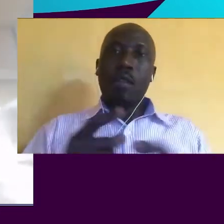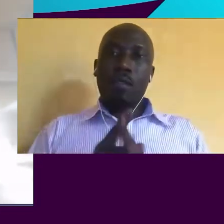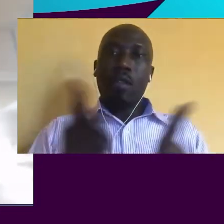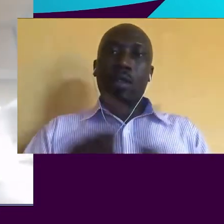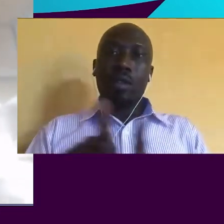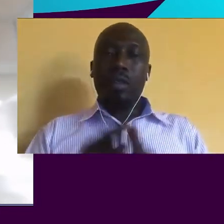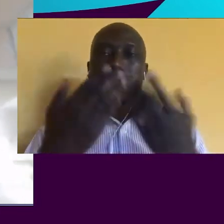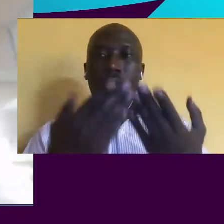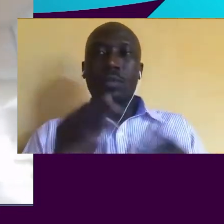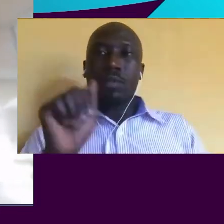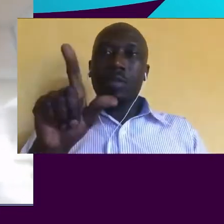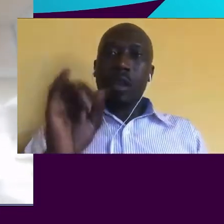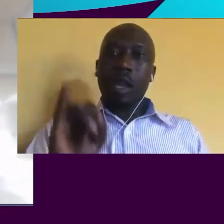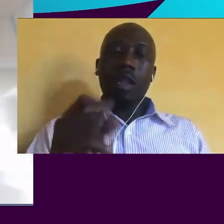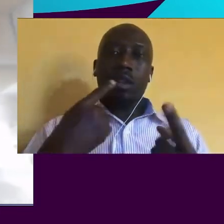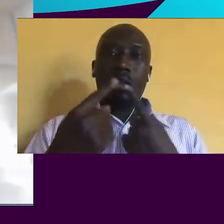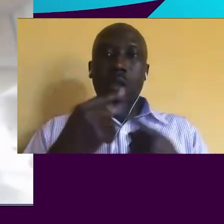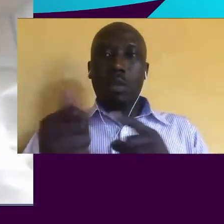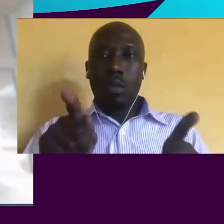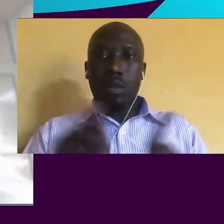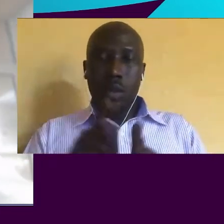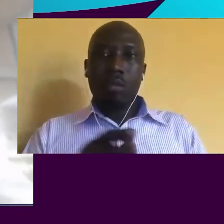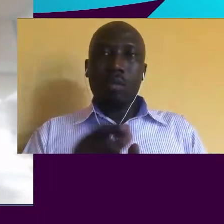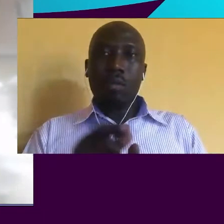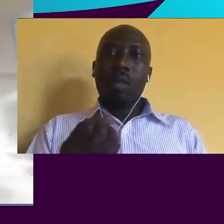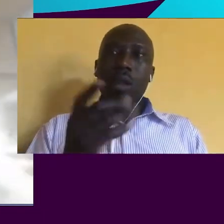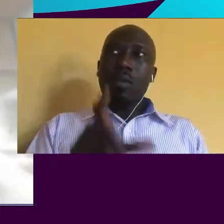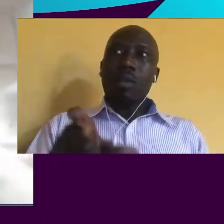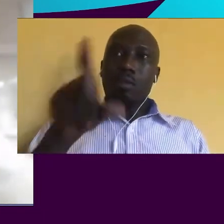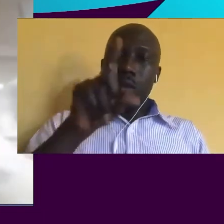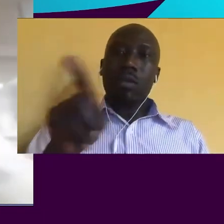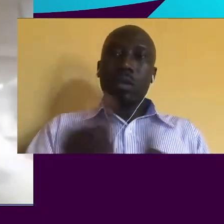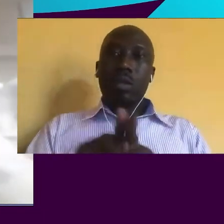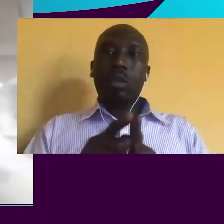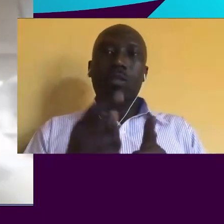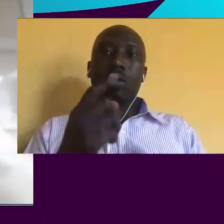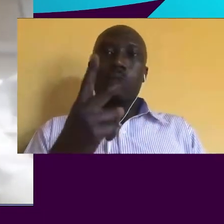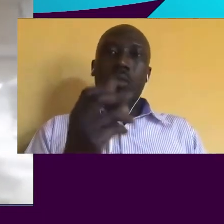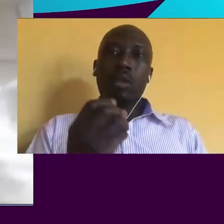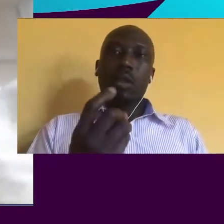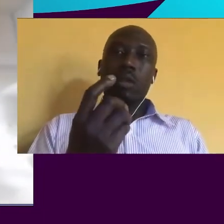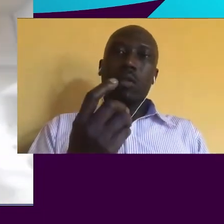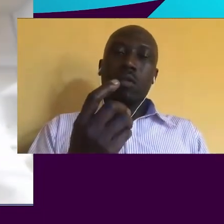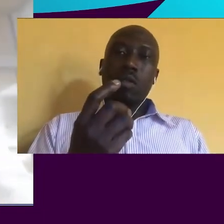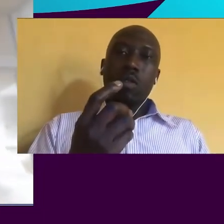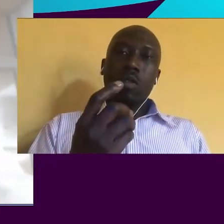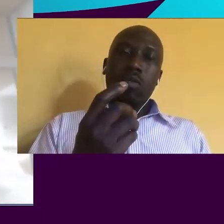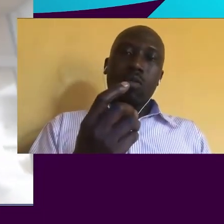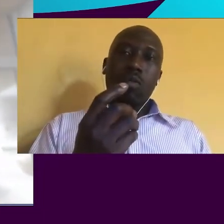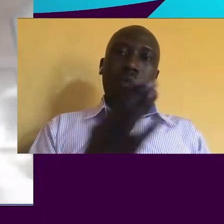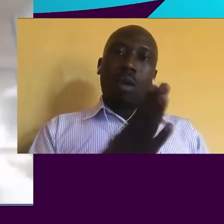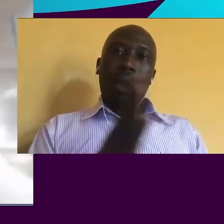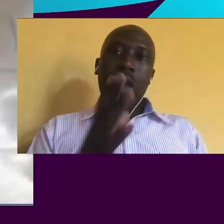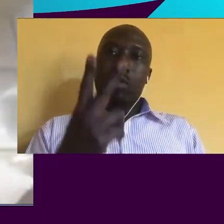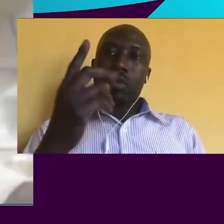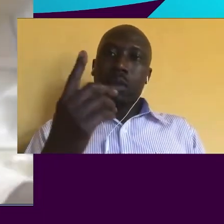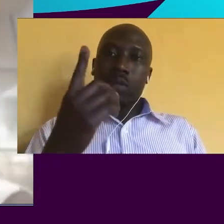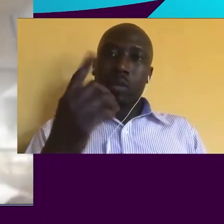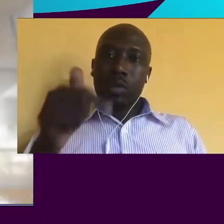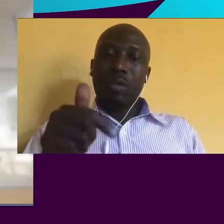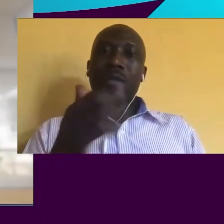their numbers in terms of women delegates from 3 to 17. Someone here says you can do much, much, much